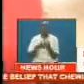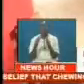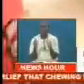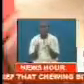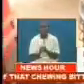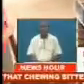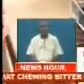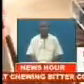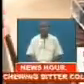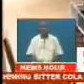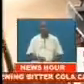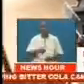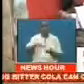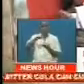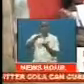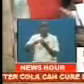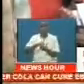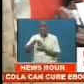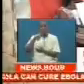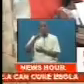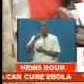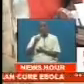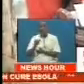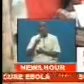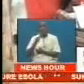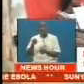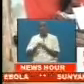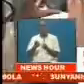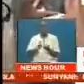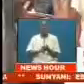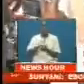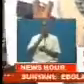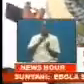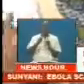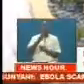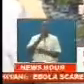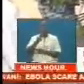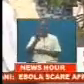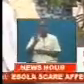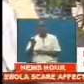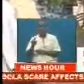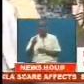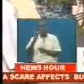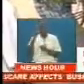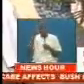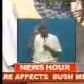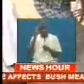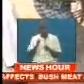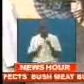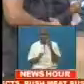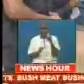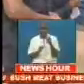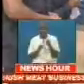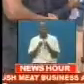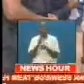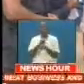registered between the periods. The center at the Peki Blengo EP registered 28 people. The regional minister, Madam Helen